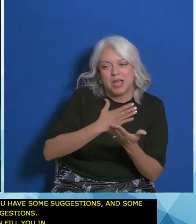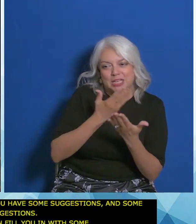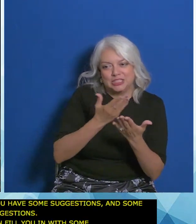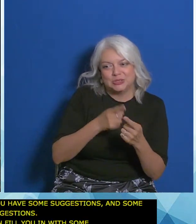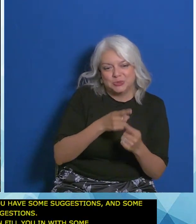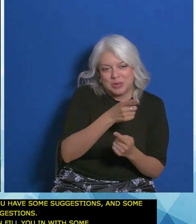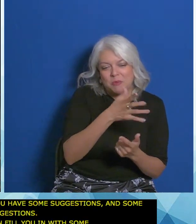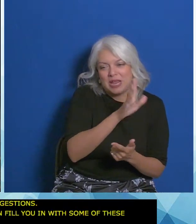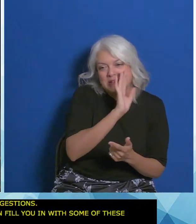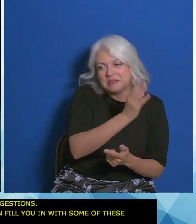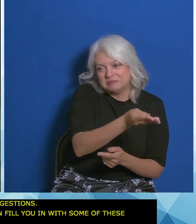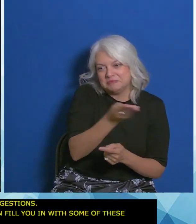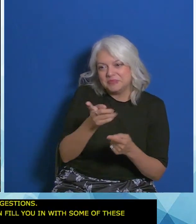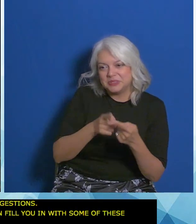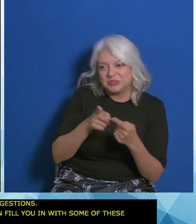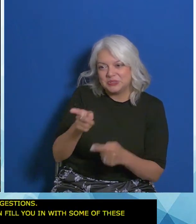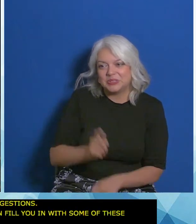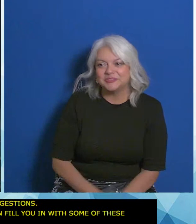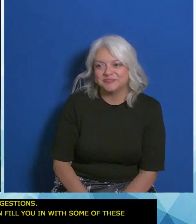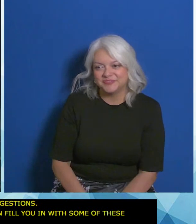Perfect.